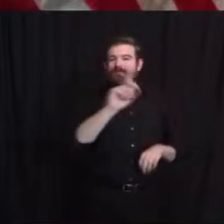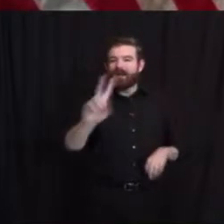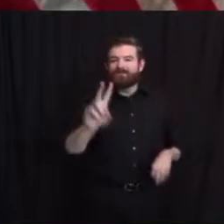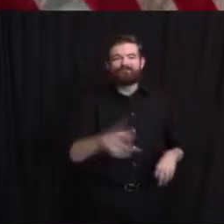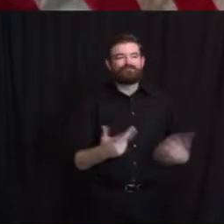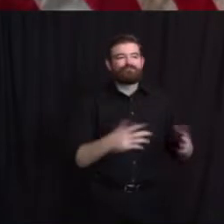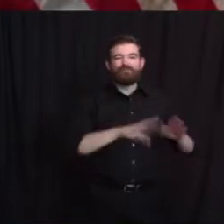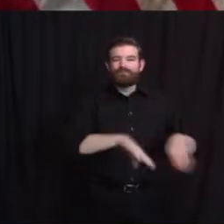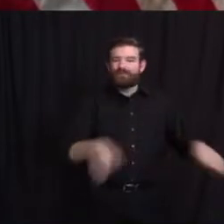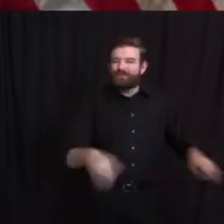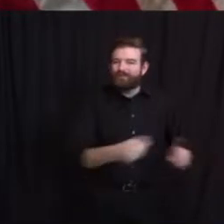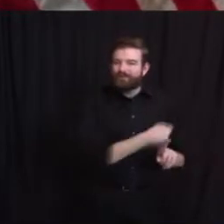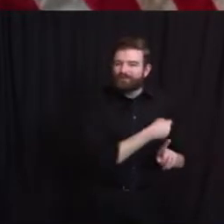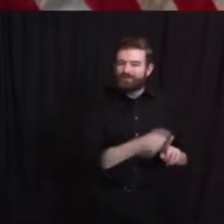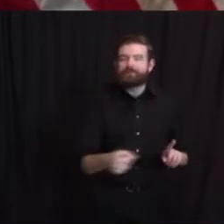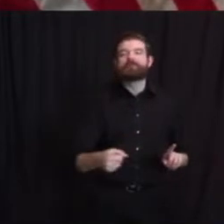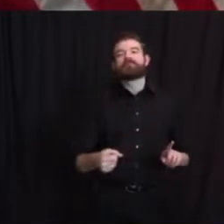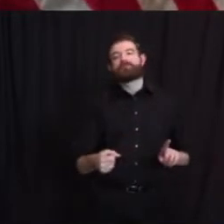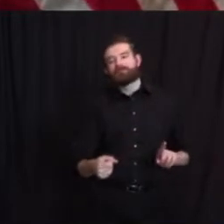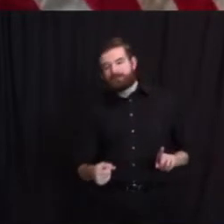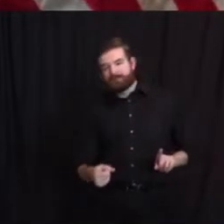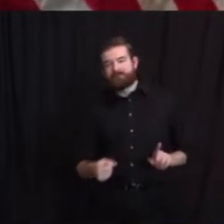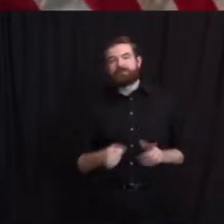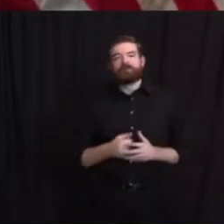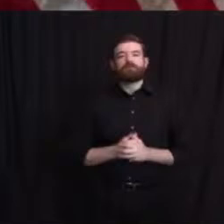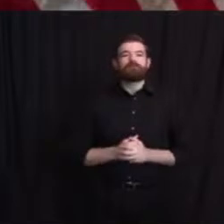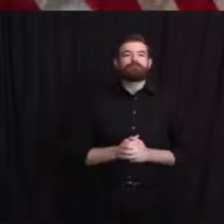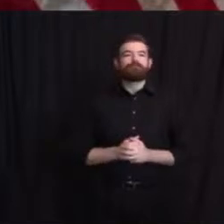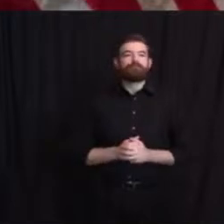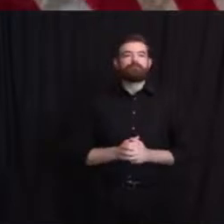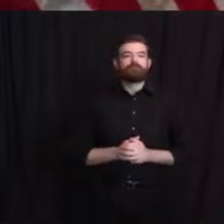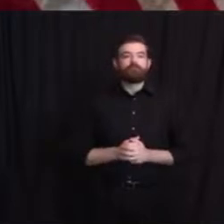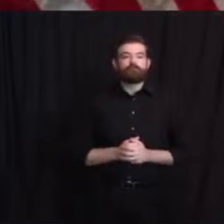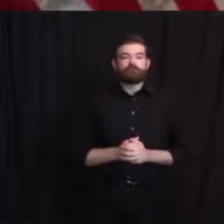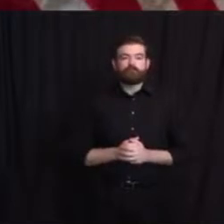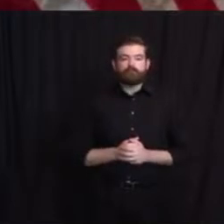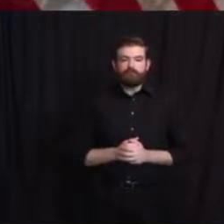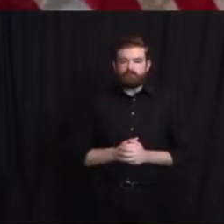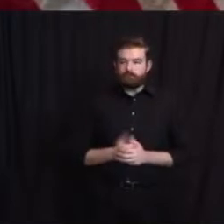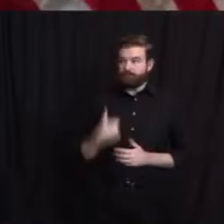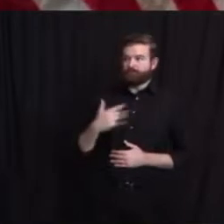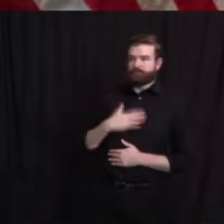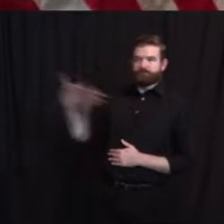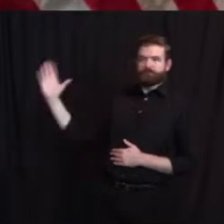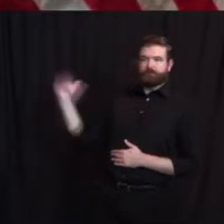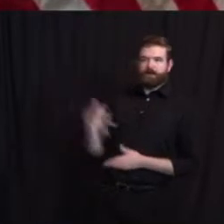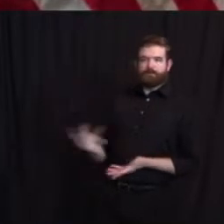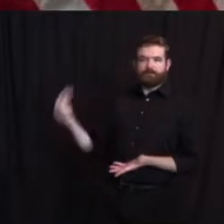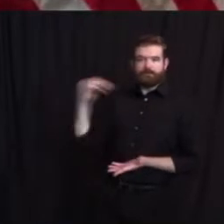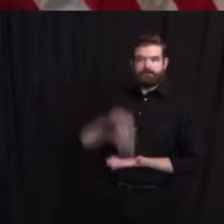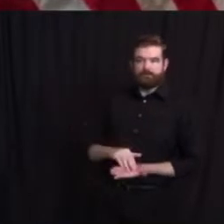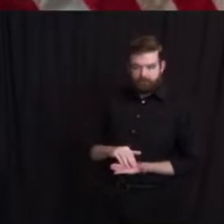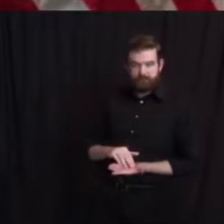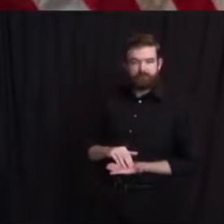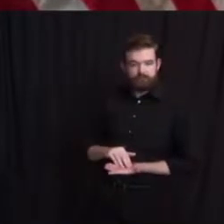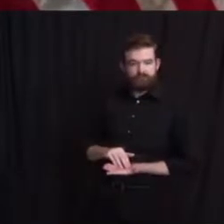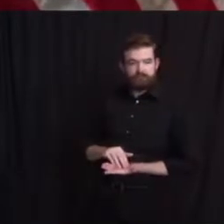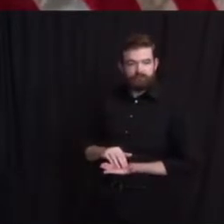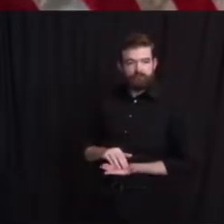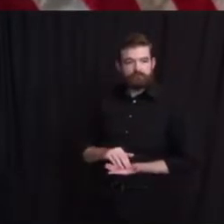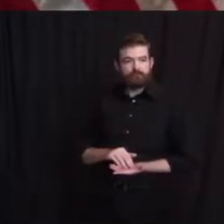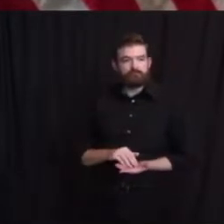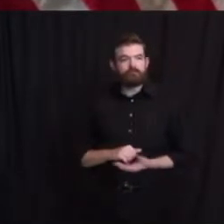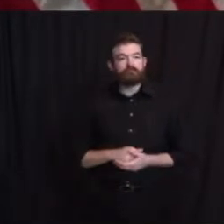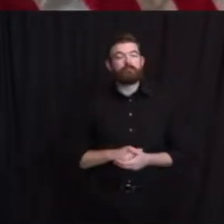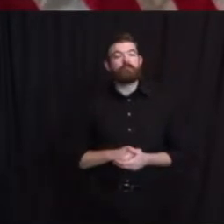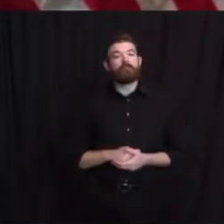remotely. We're honored to have you back. Slightly more uplifting news today. This is a series of